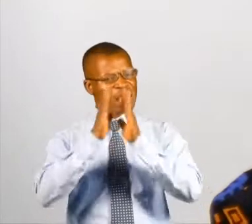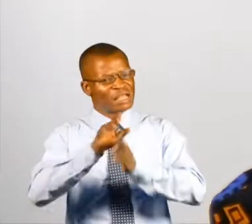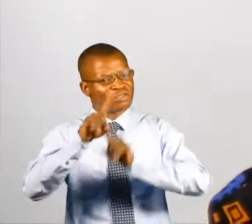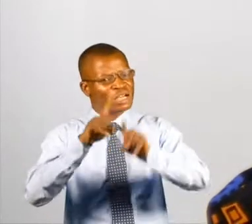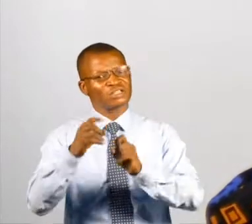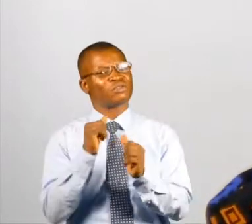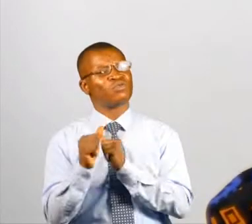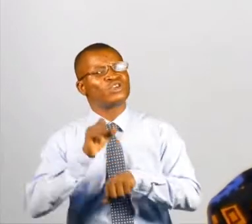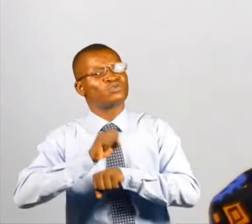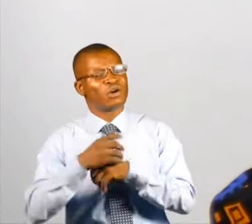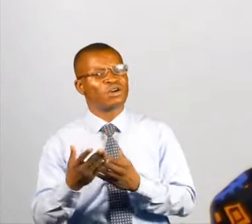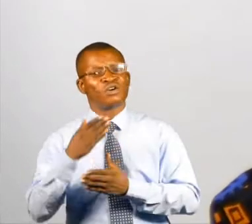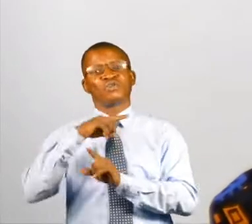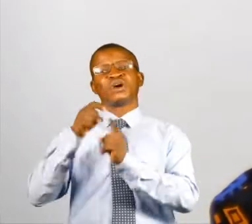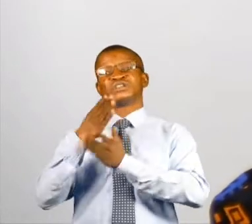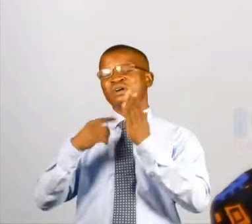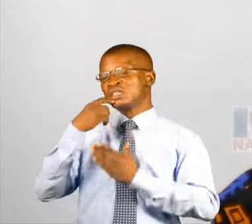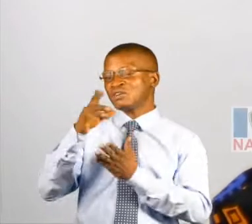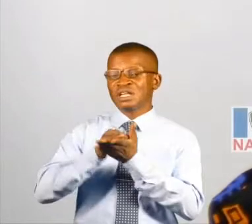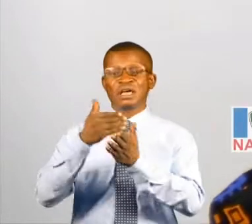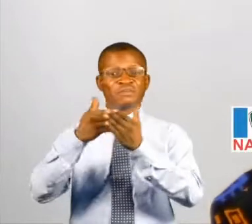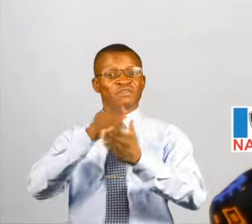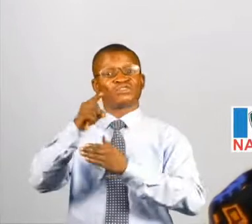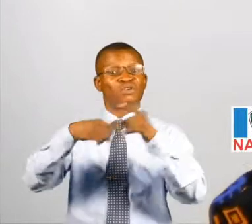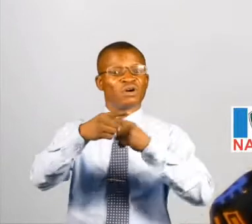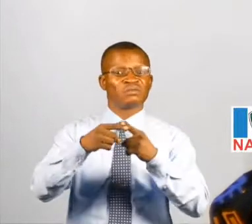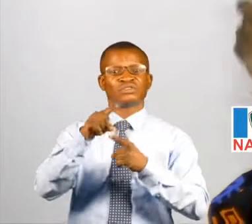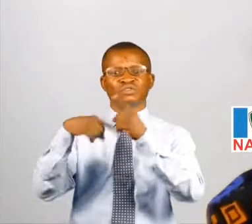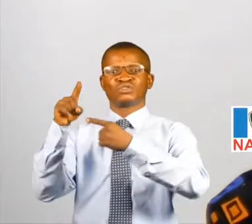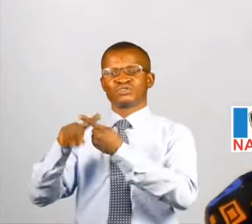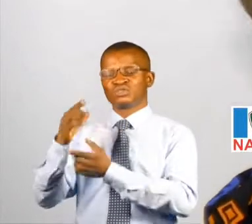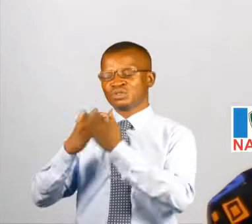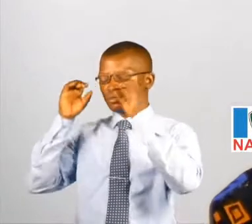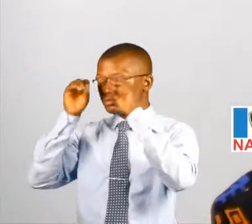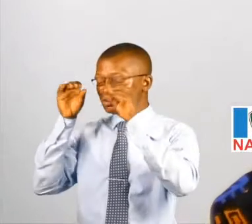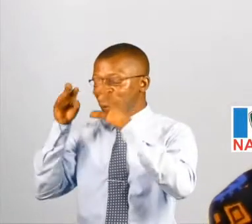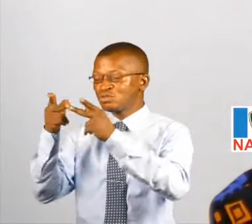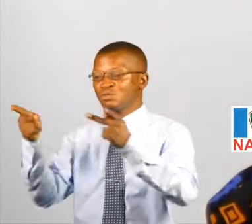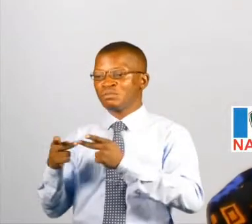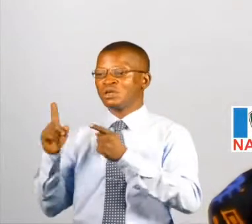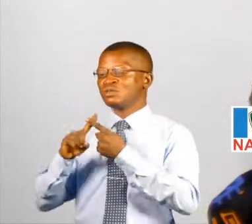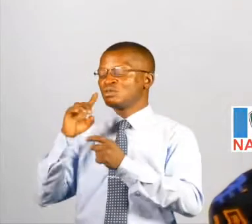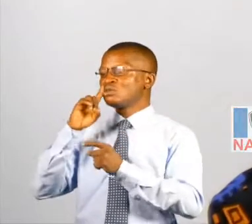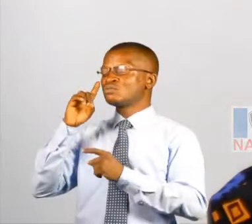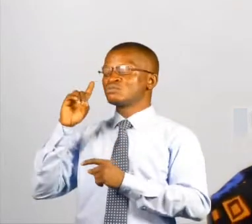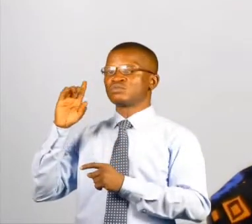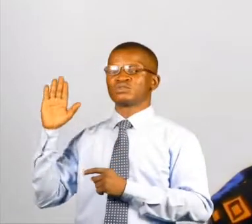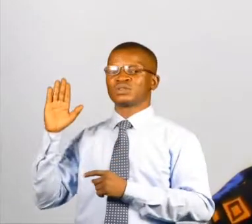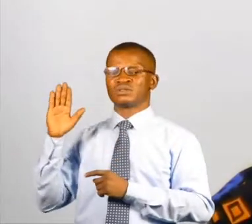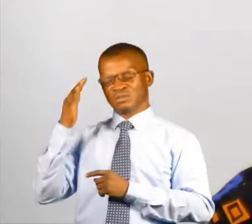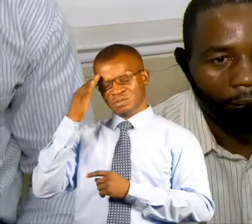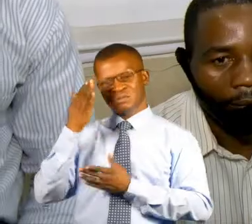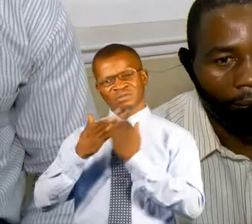ask questions. Then when somebody tells you that, oh, before you come, go to a shrine and go and swear an oath, you should know that there's something